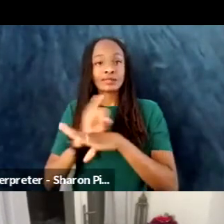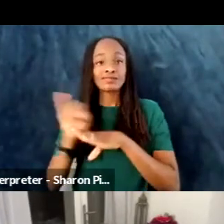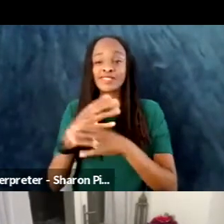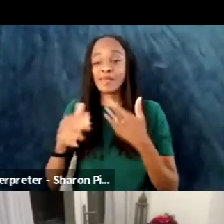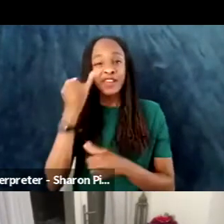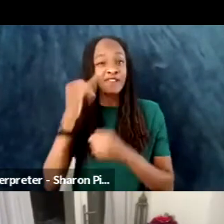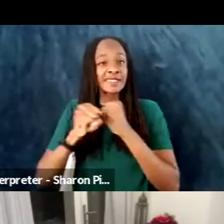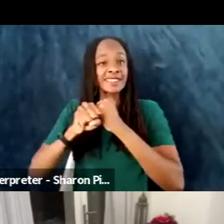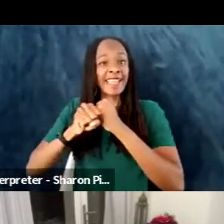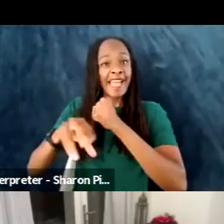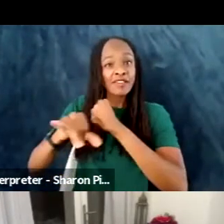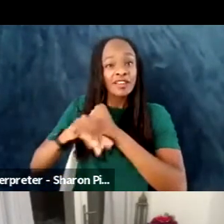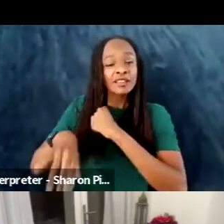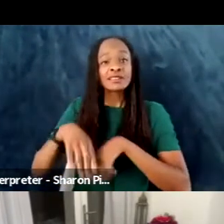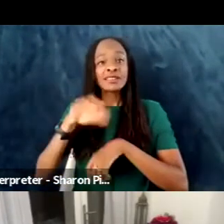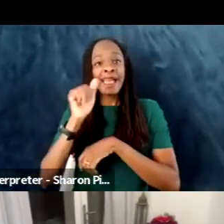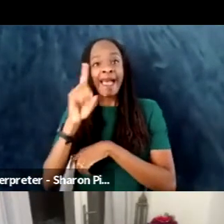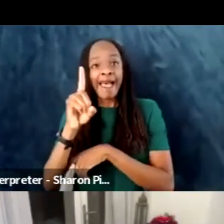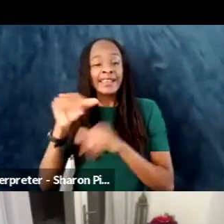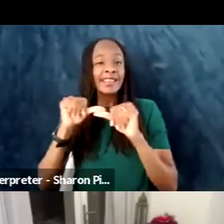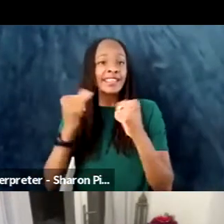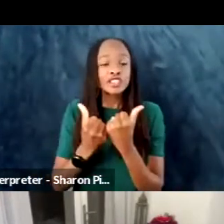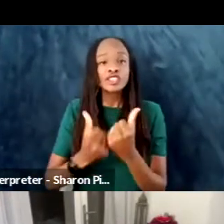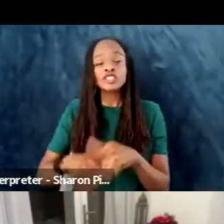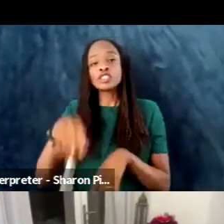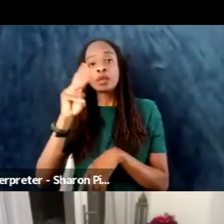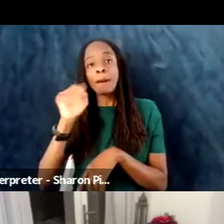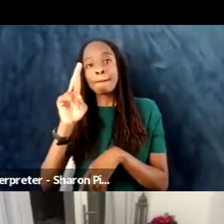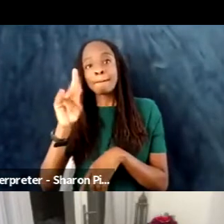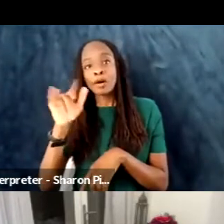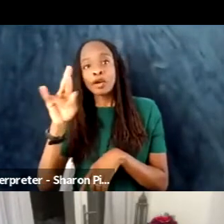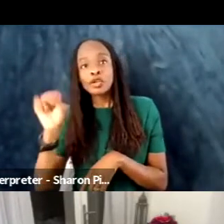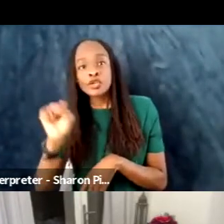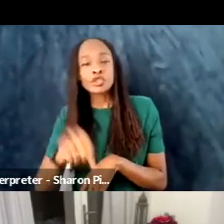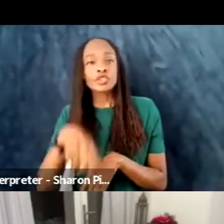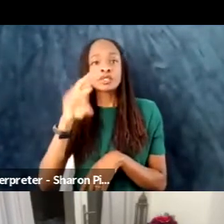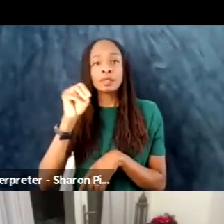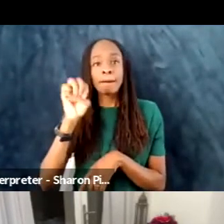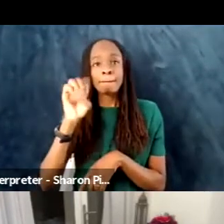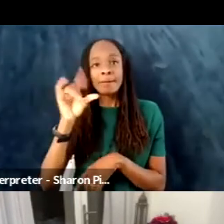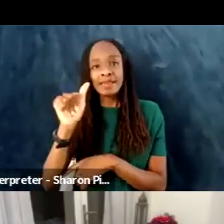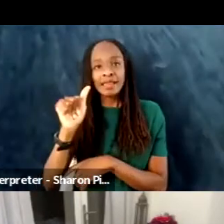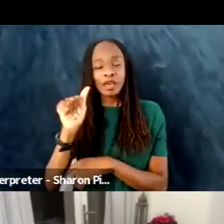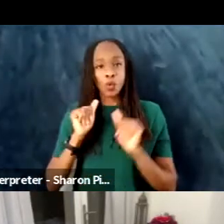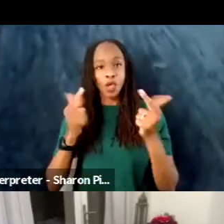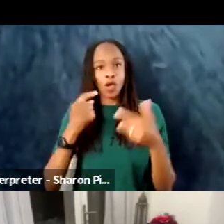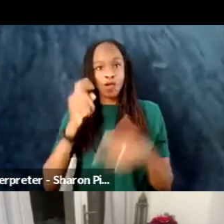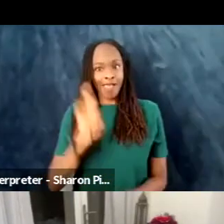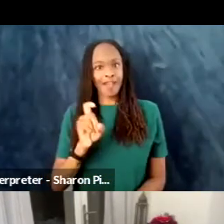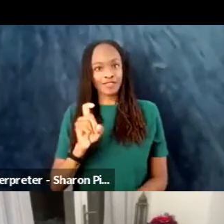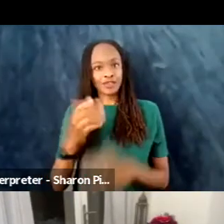advertisers, advertising agencies, marketers, media. All of us have to play a role to make that difference.